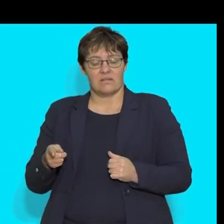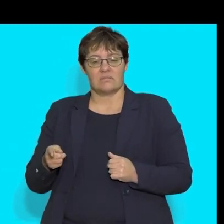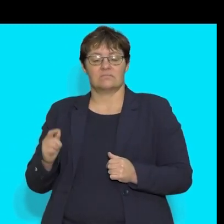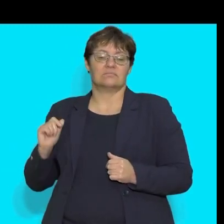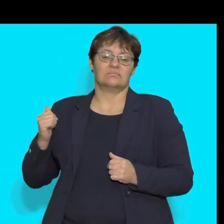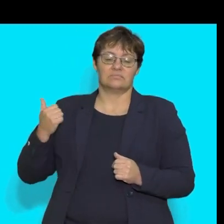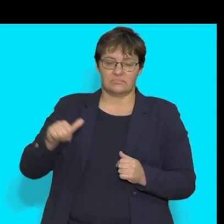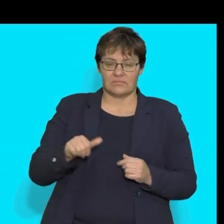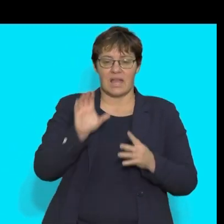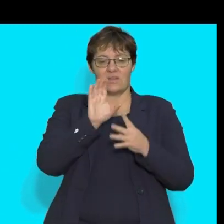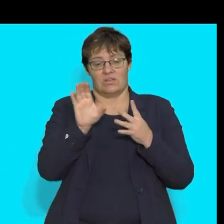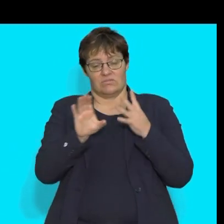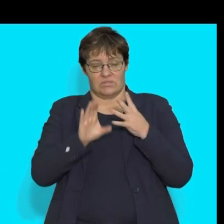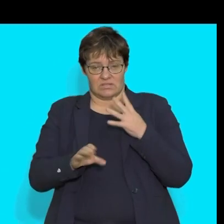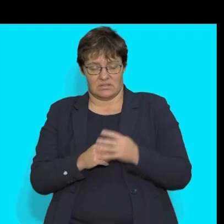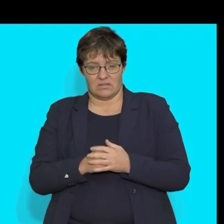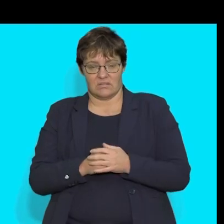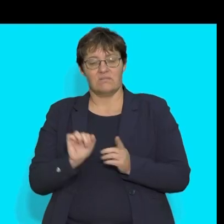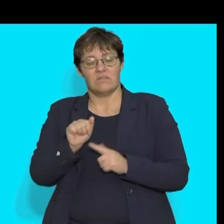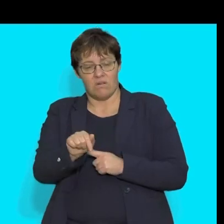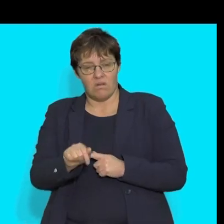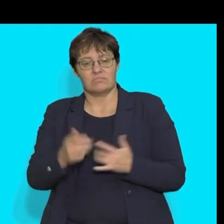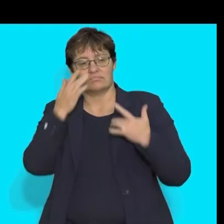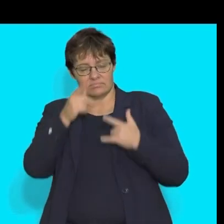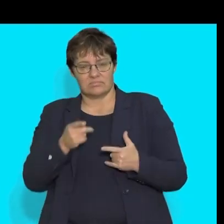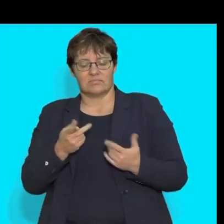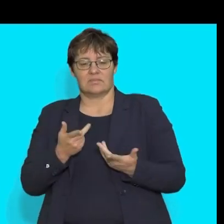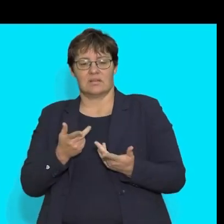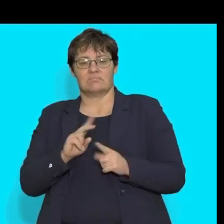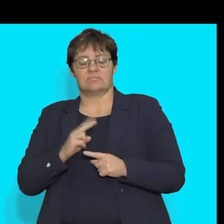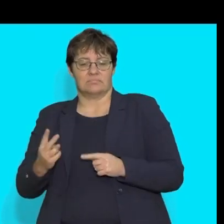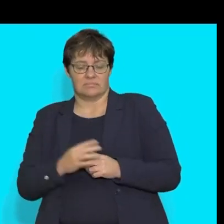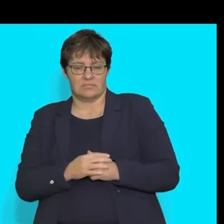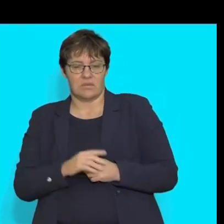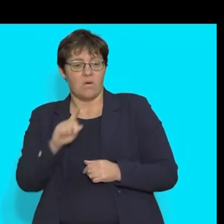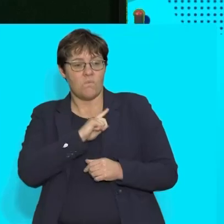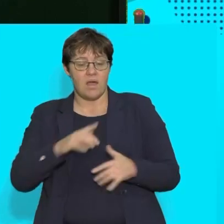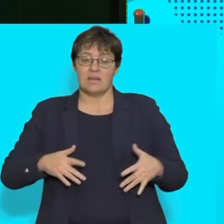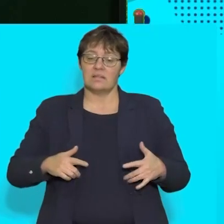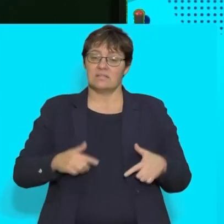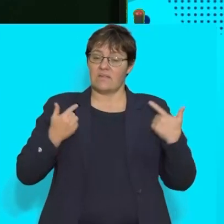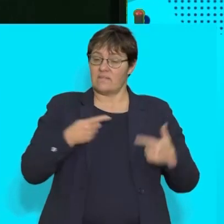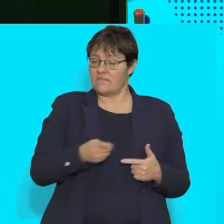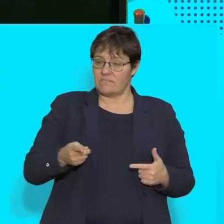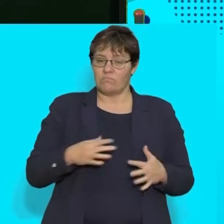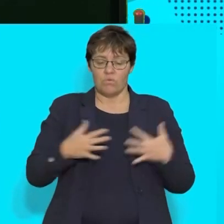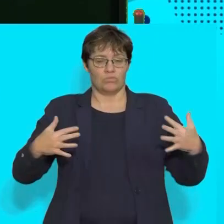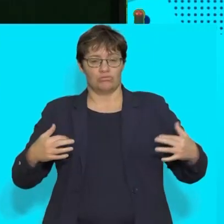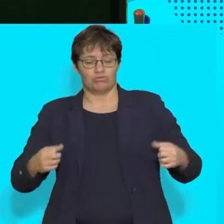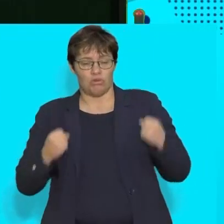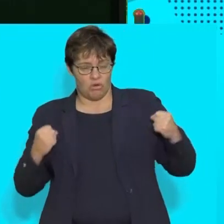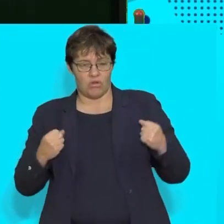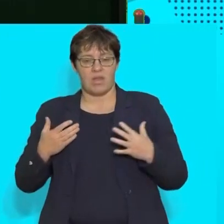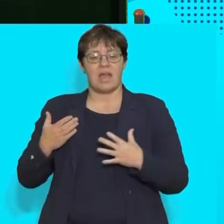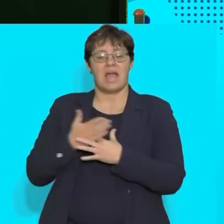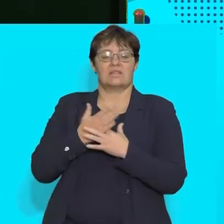down the genetic characteristics to their offsprings in turn. Because they're able to survive, they were stronger in